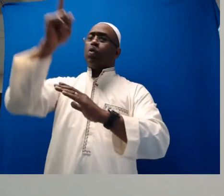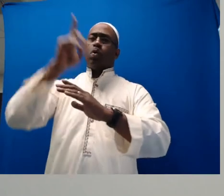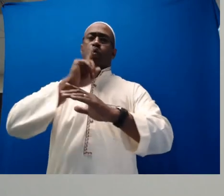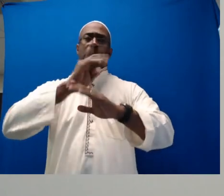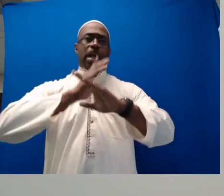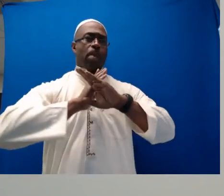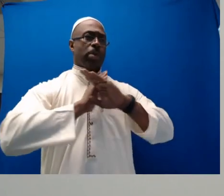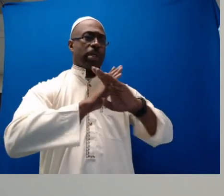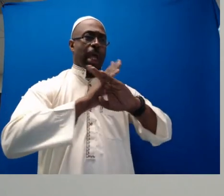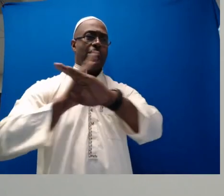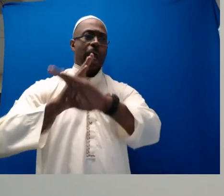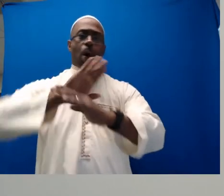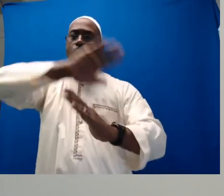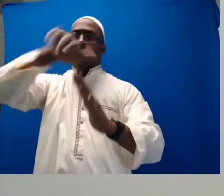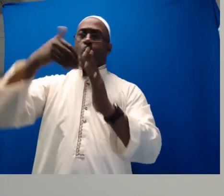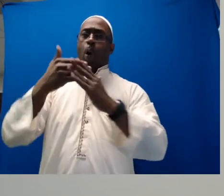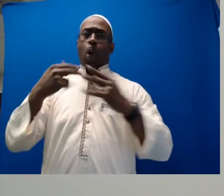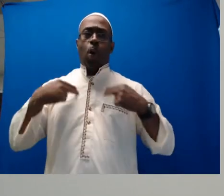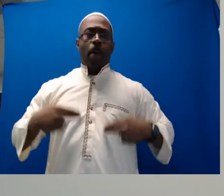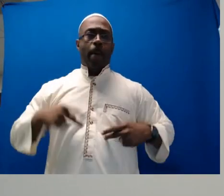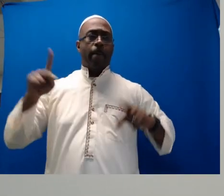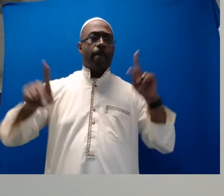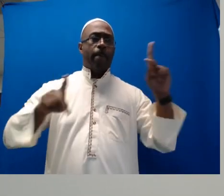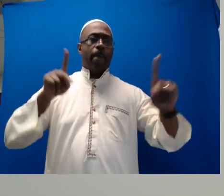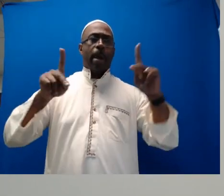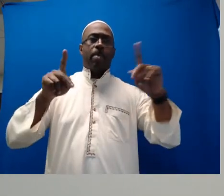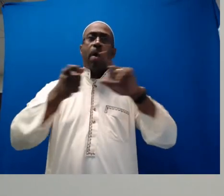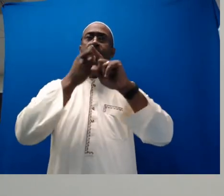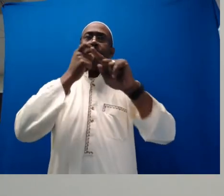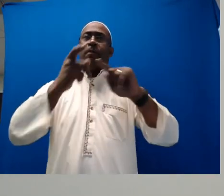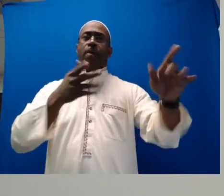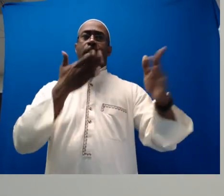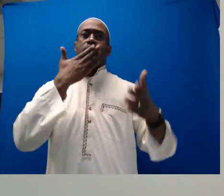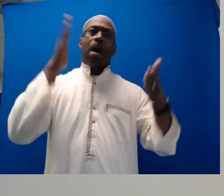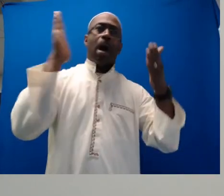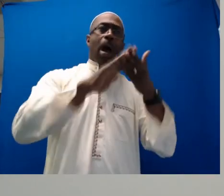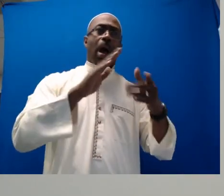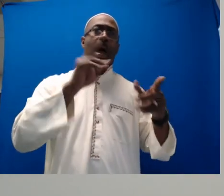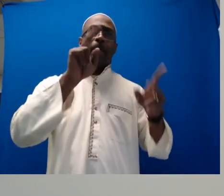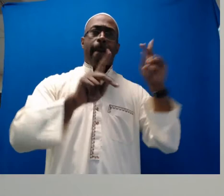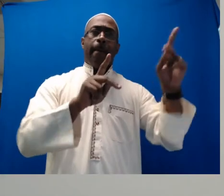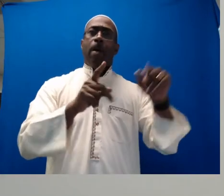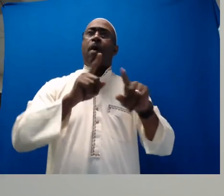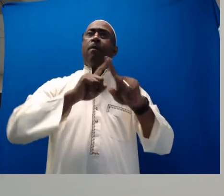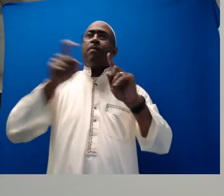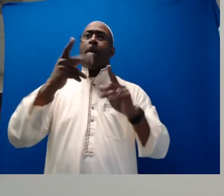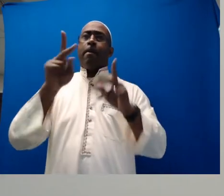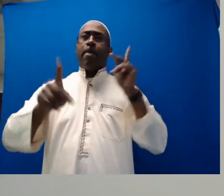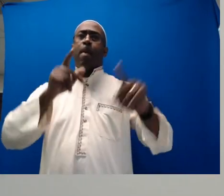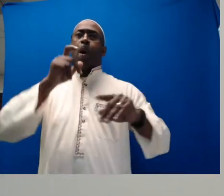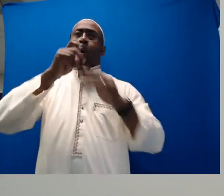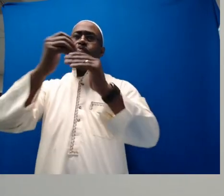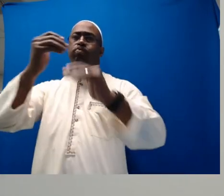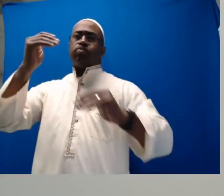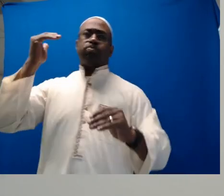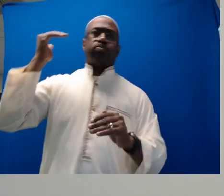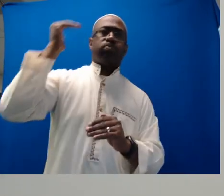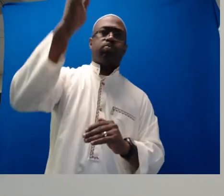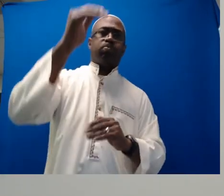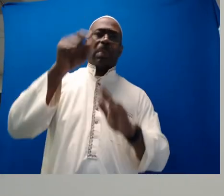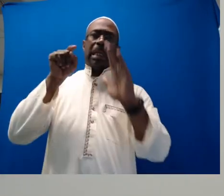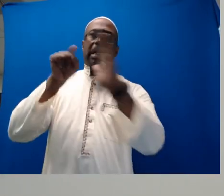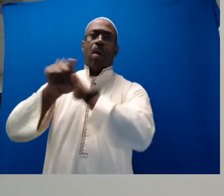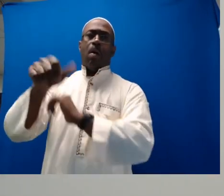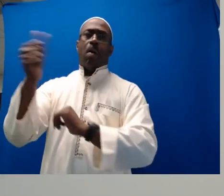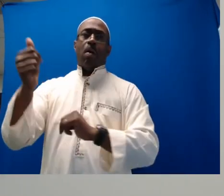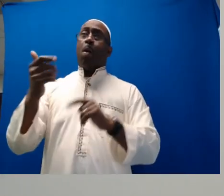protect humanity as a whole from tyrants and from violent extremists. Ya Allah, we